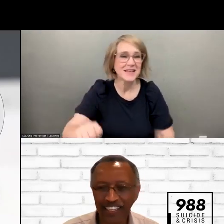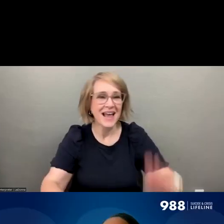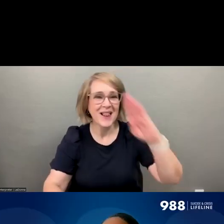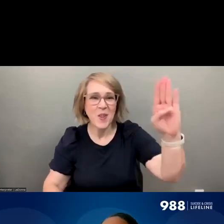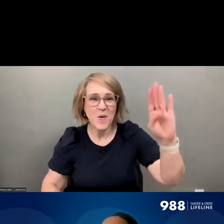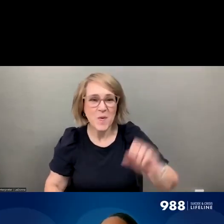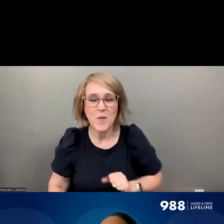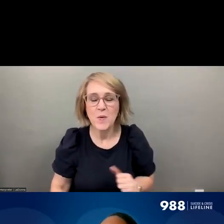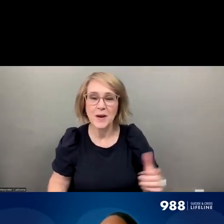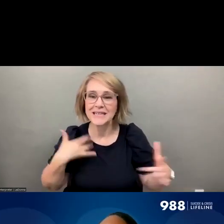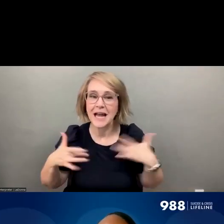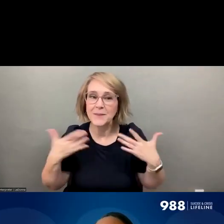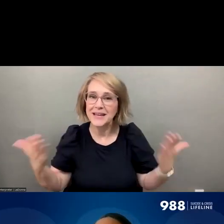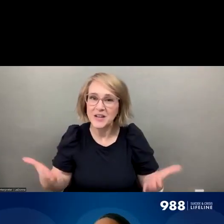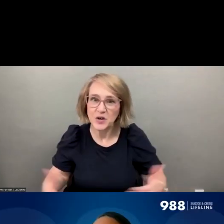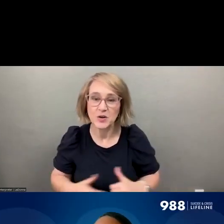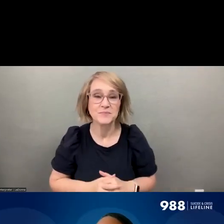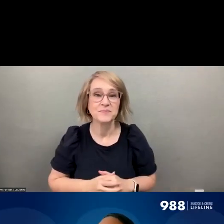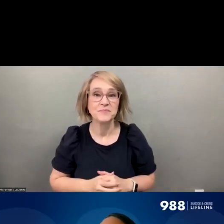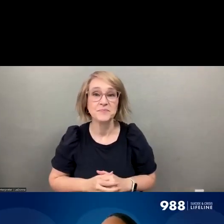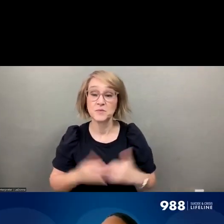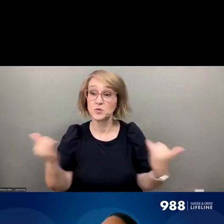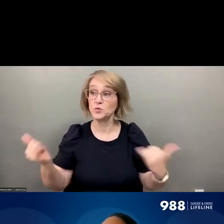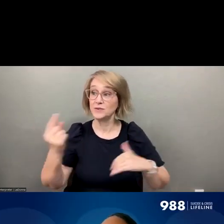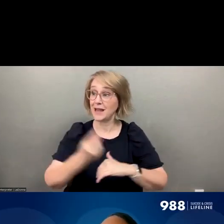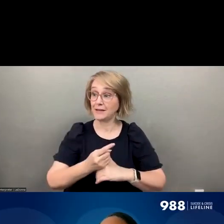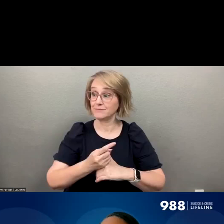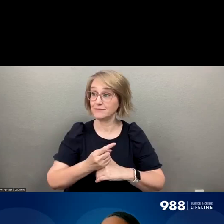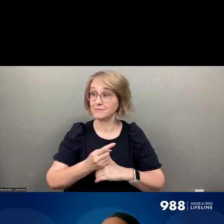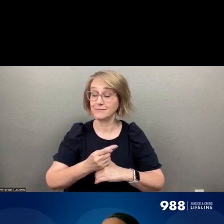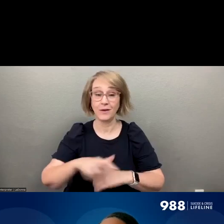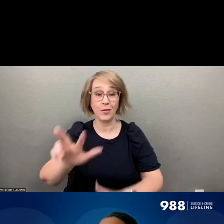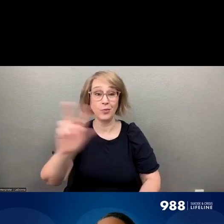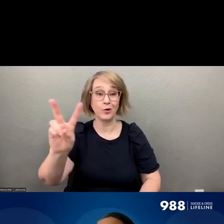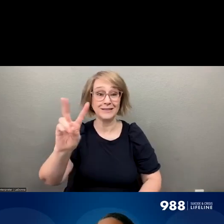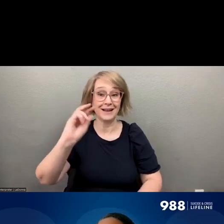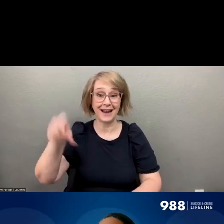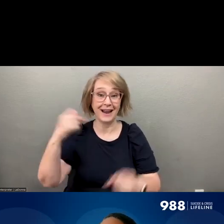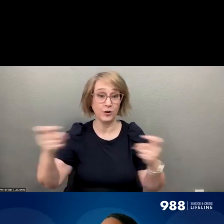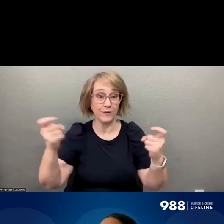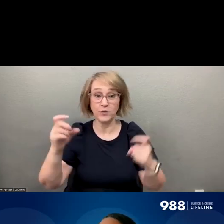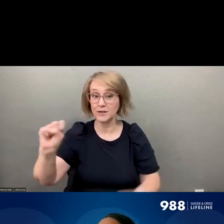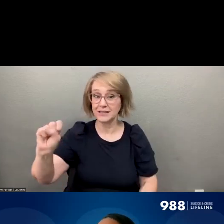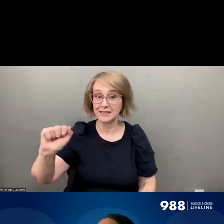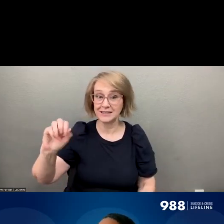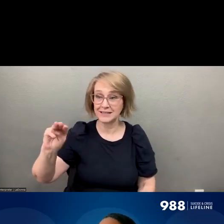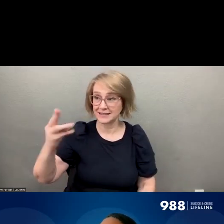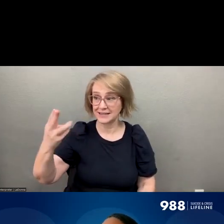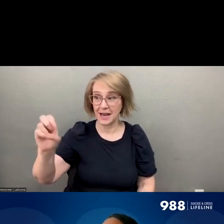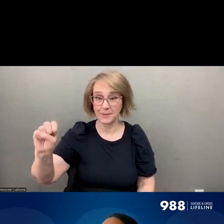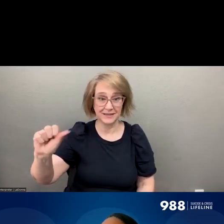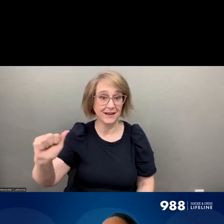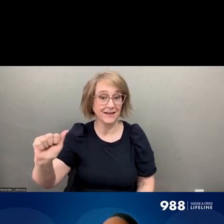So excited to be here. Today is the 32nd anniversary of SAMHSA, and so we're super